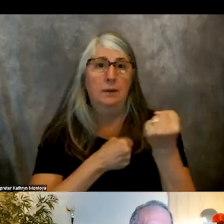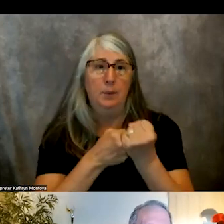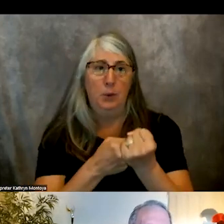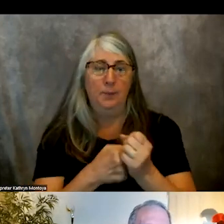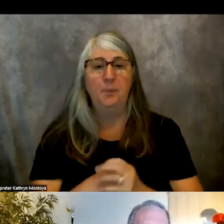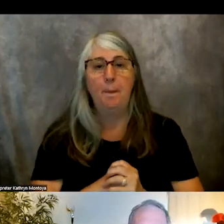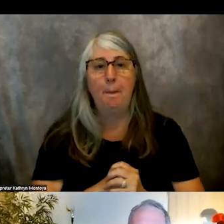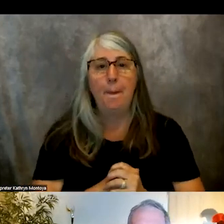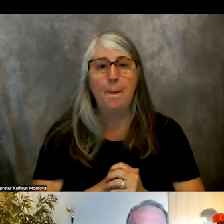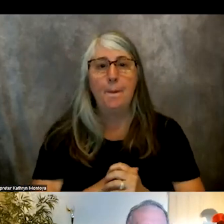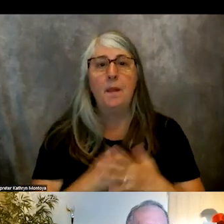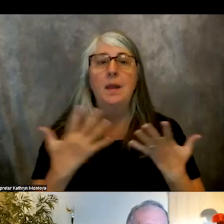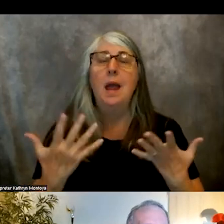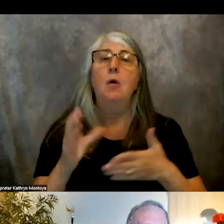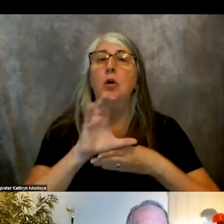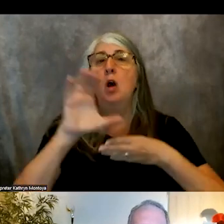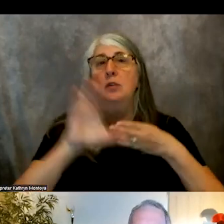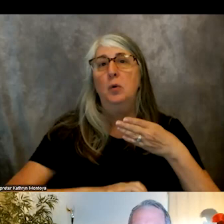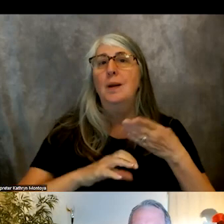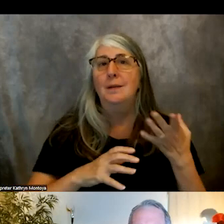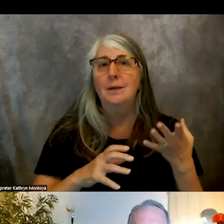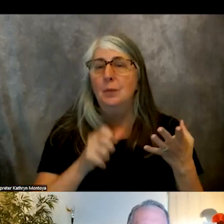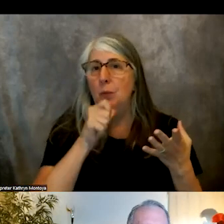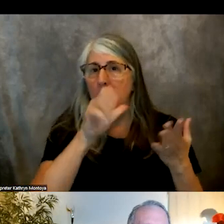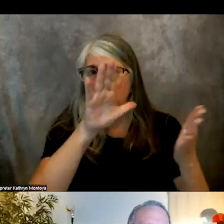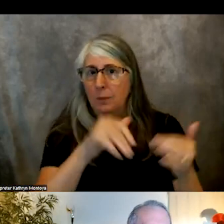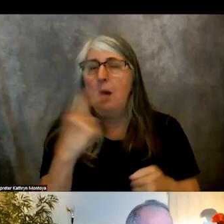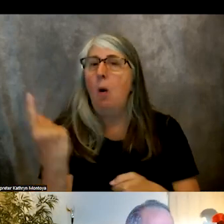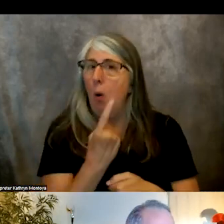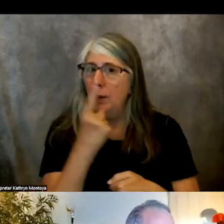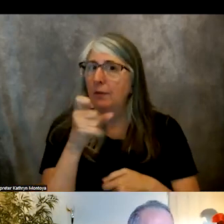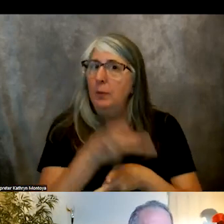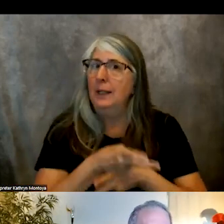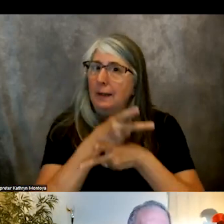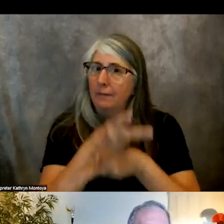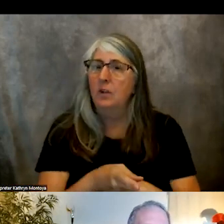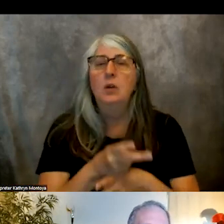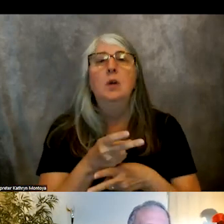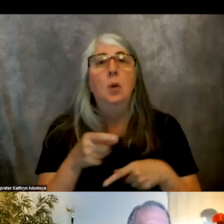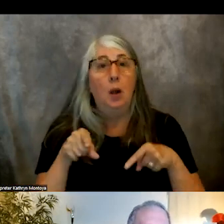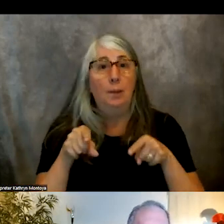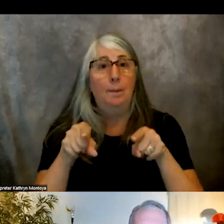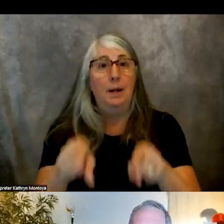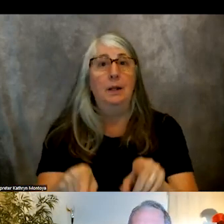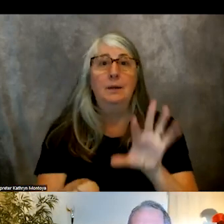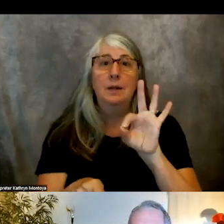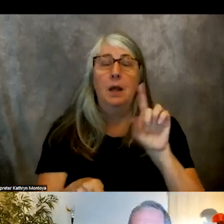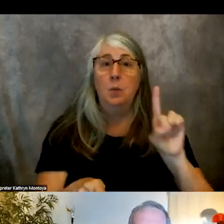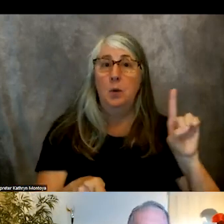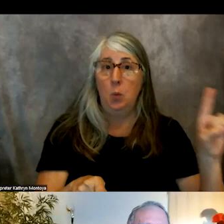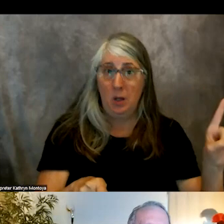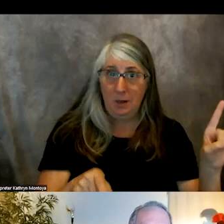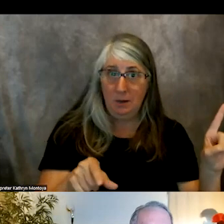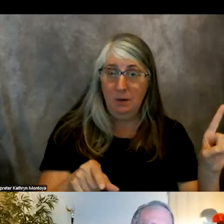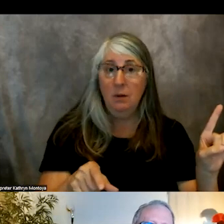Now, unintended consequences are always something we've got to be cautious about. And while the parallels to 911